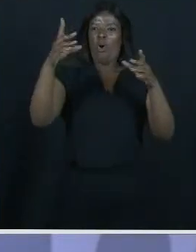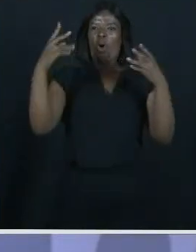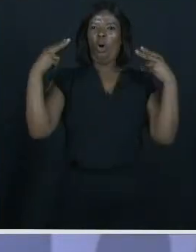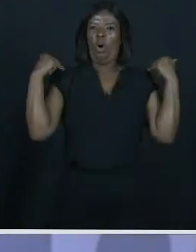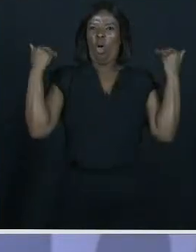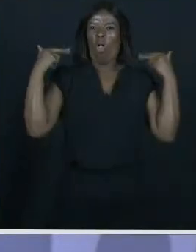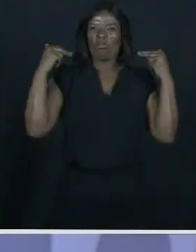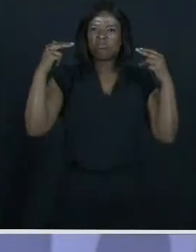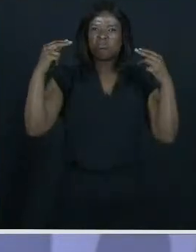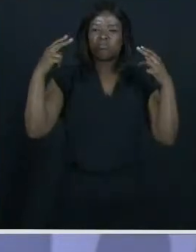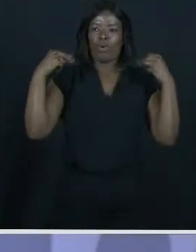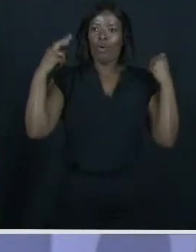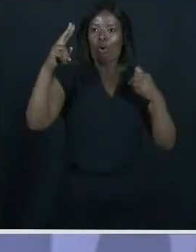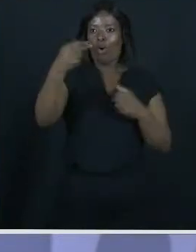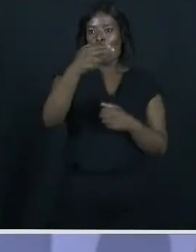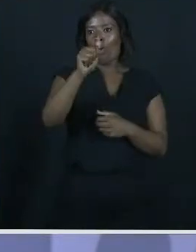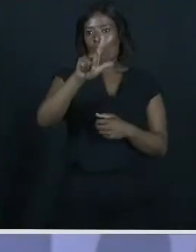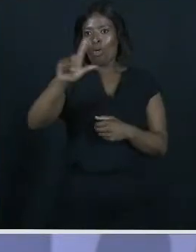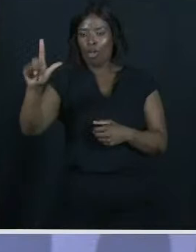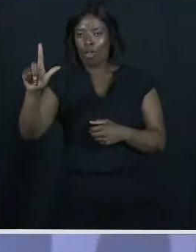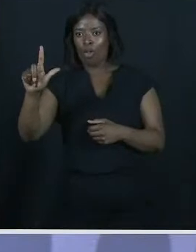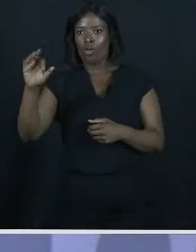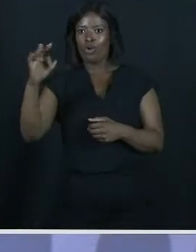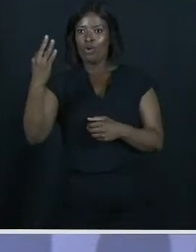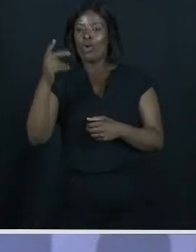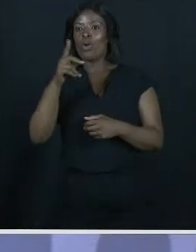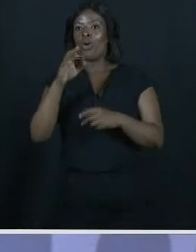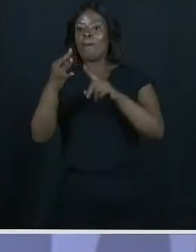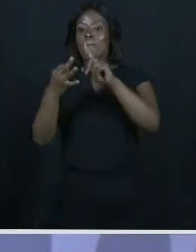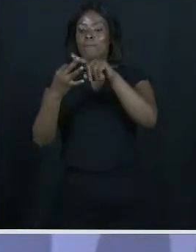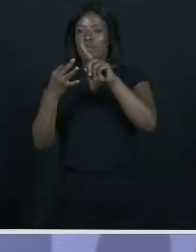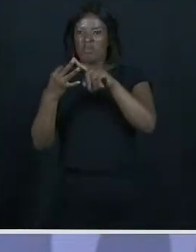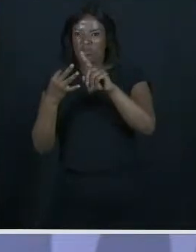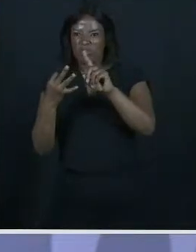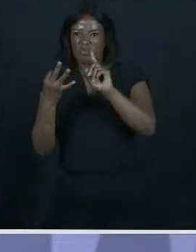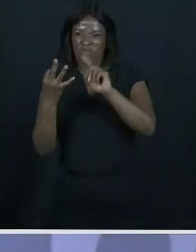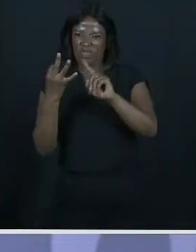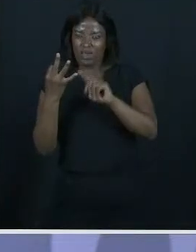2, the ballroom. Pillar 3, hall 1.